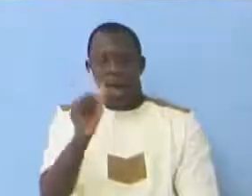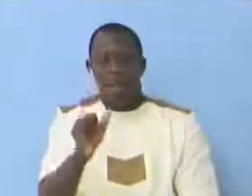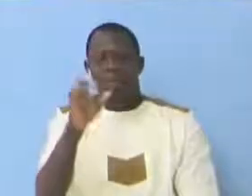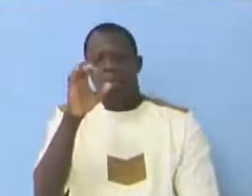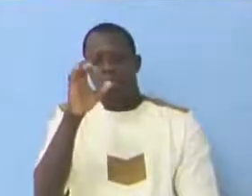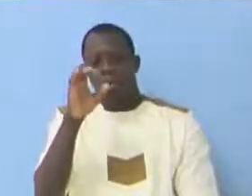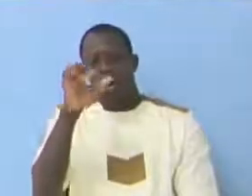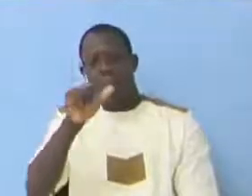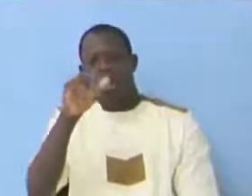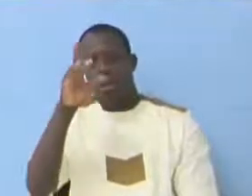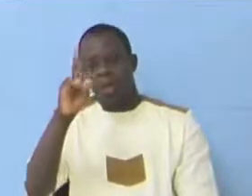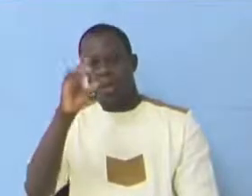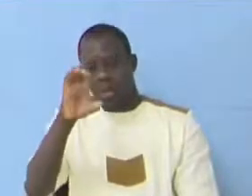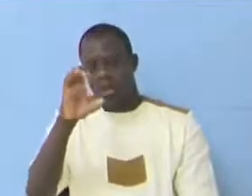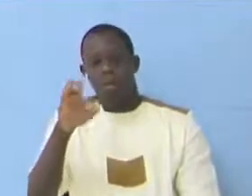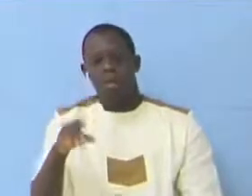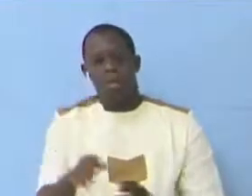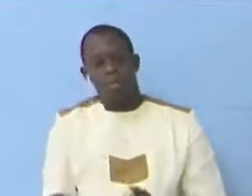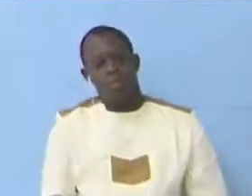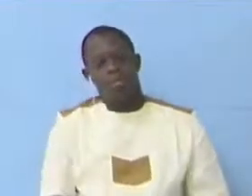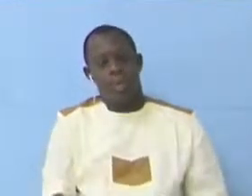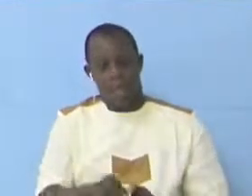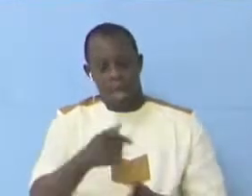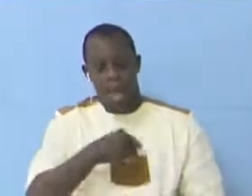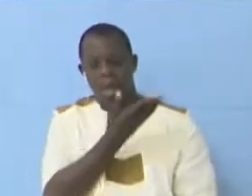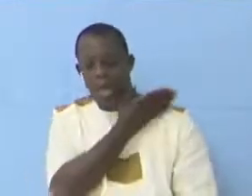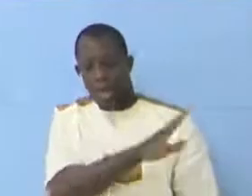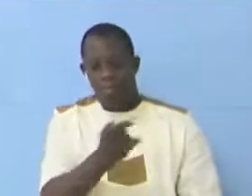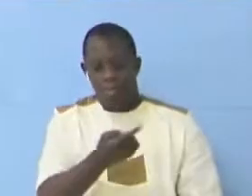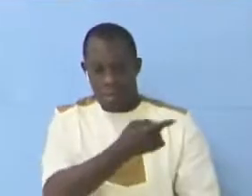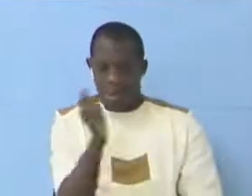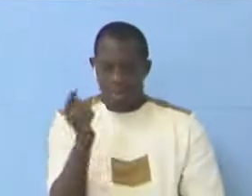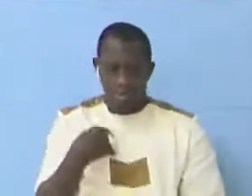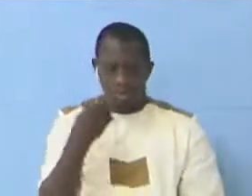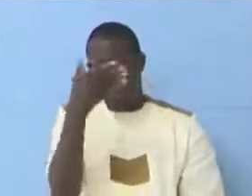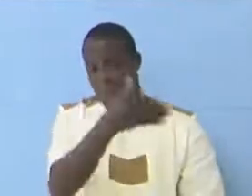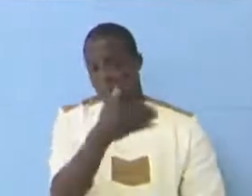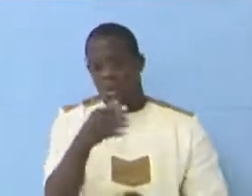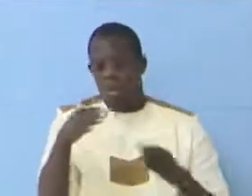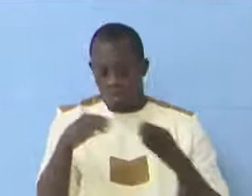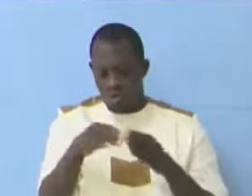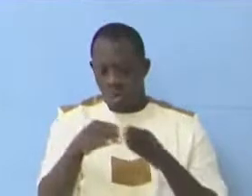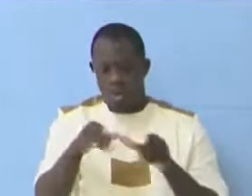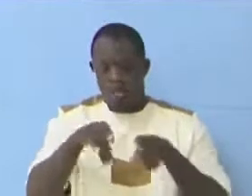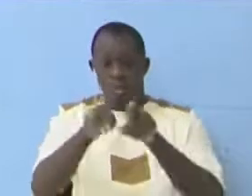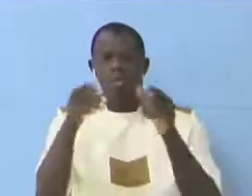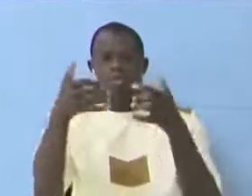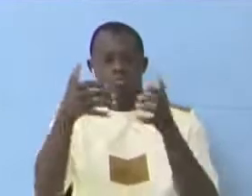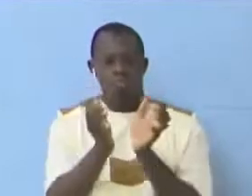Kausu, you mean Bombardier? Bombardier. I left them there with this group. Then